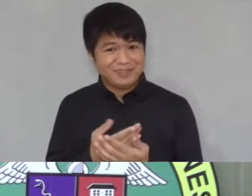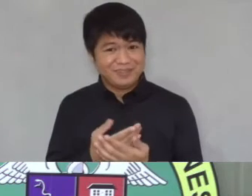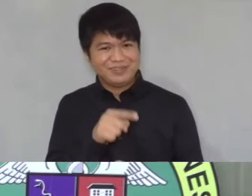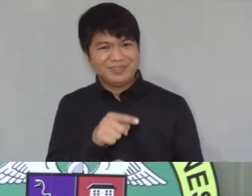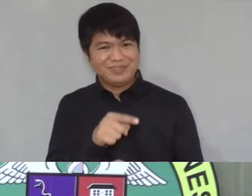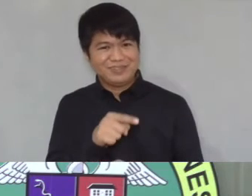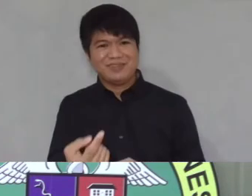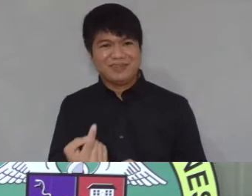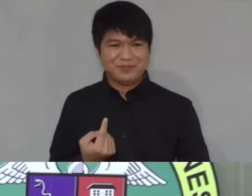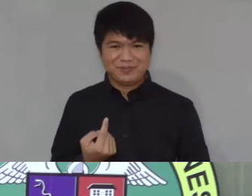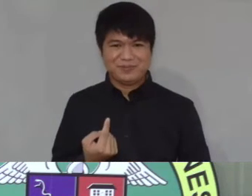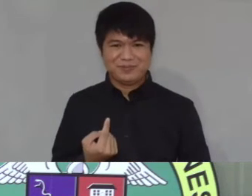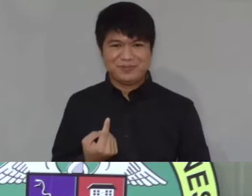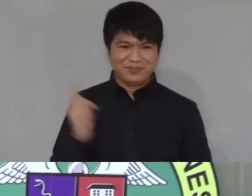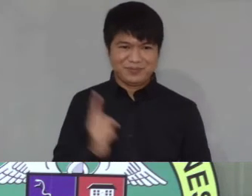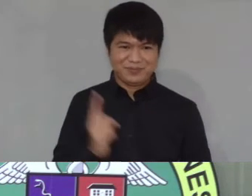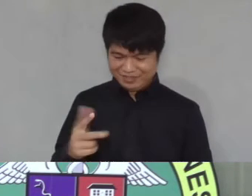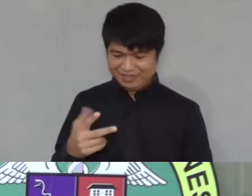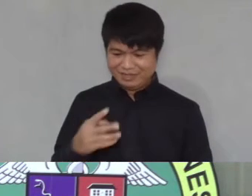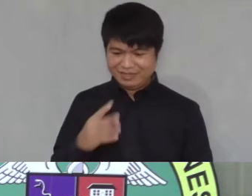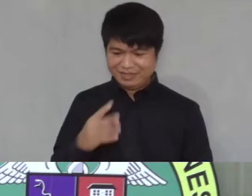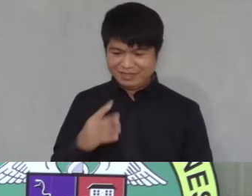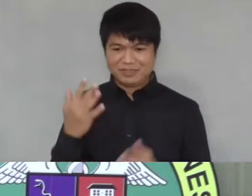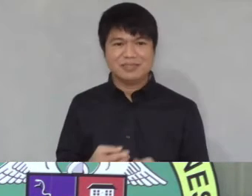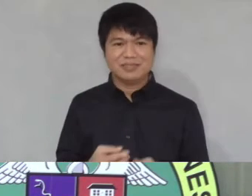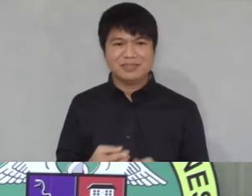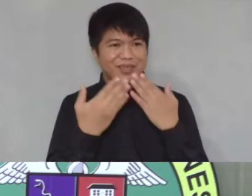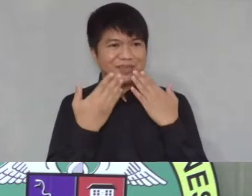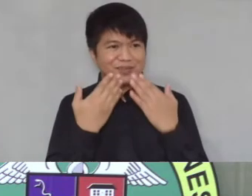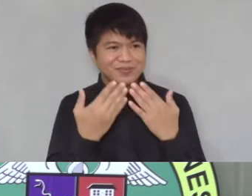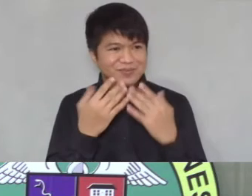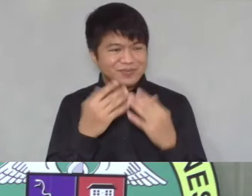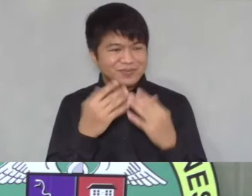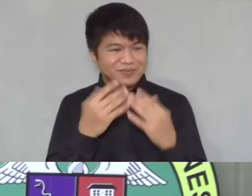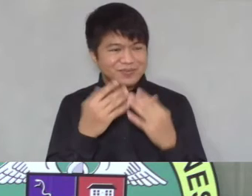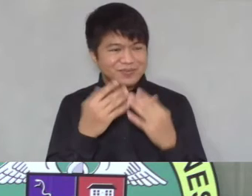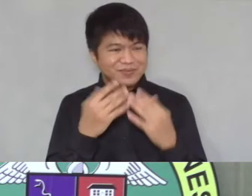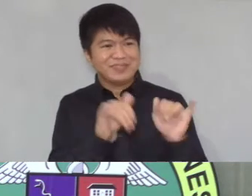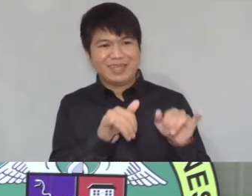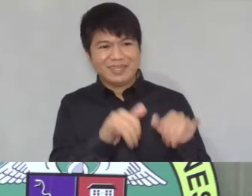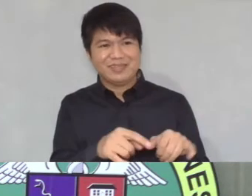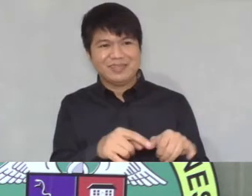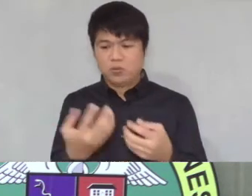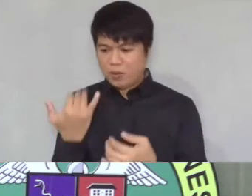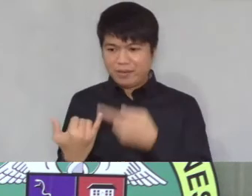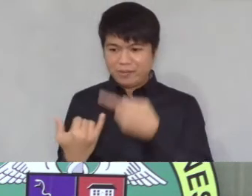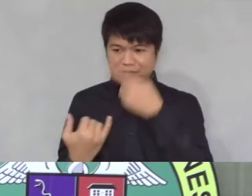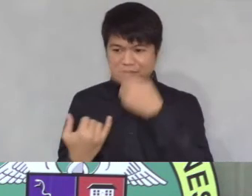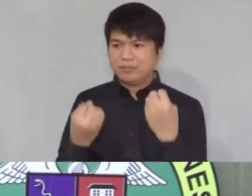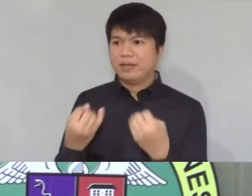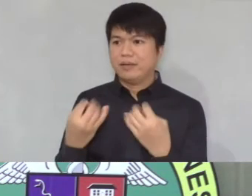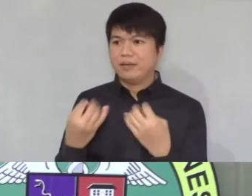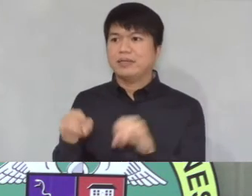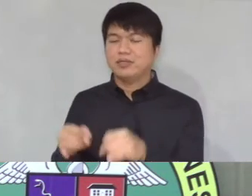ang ating third speaker today. So thank you, Dr. Iris, please stand by because we have a lot of issues in the